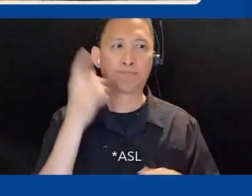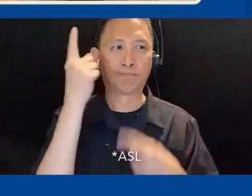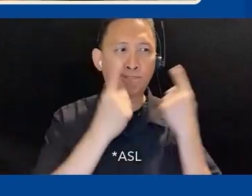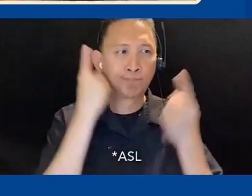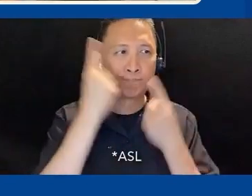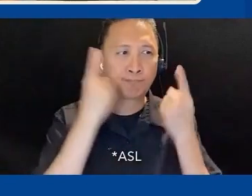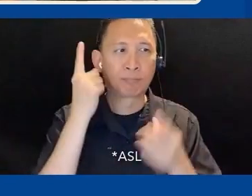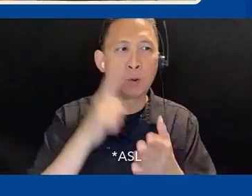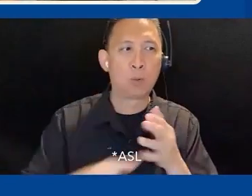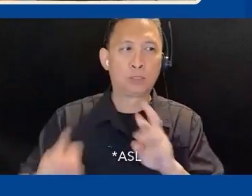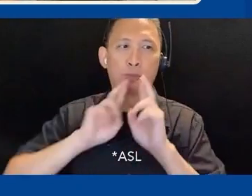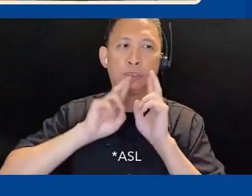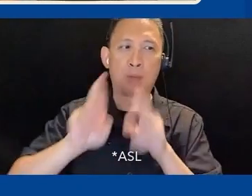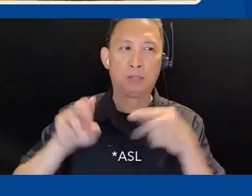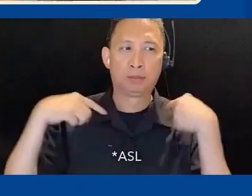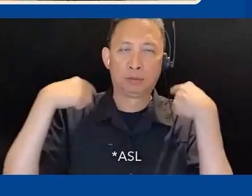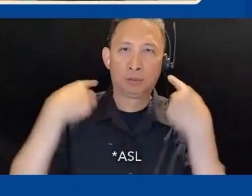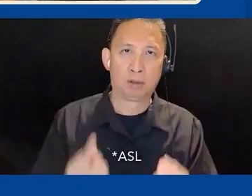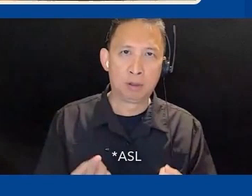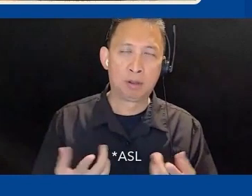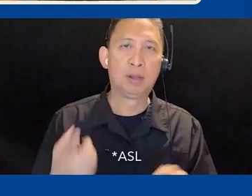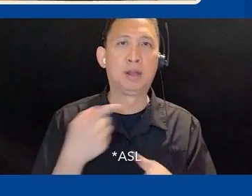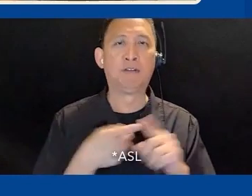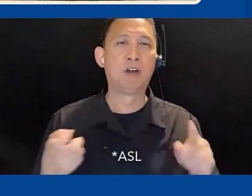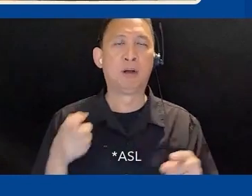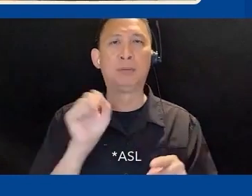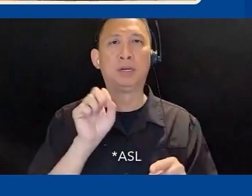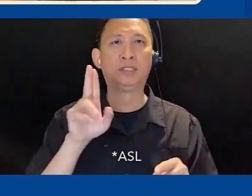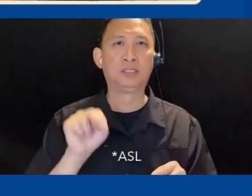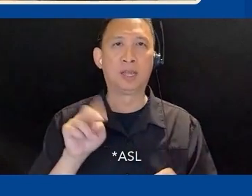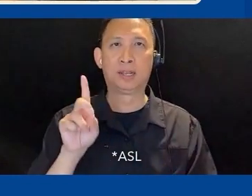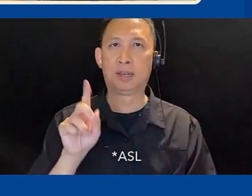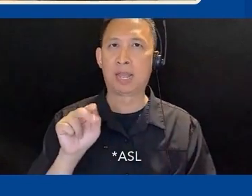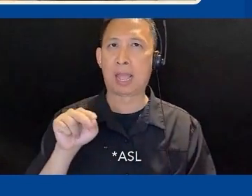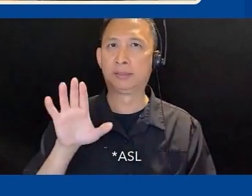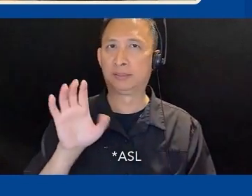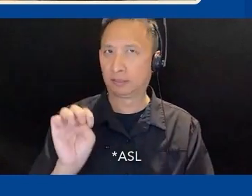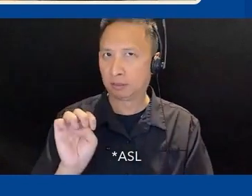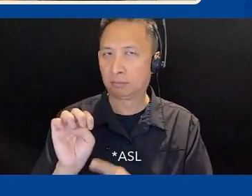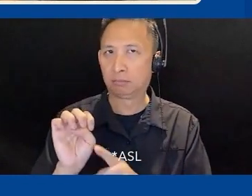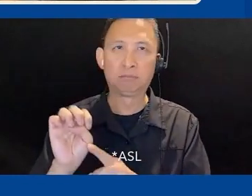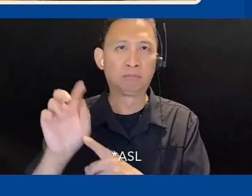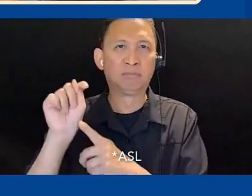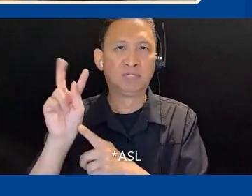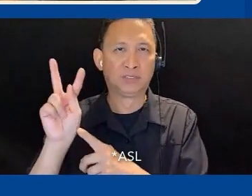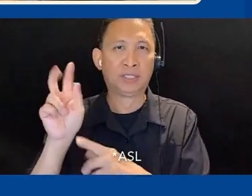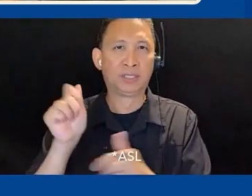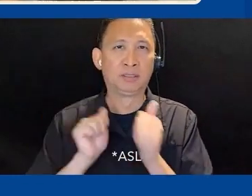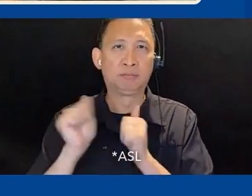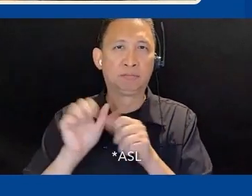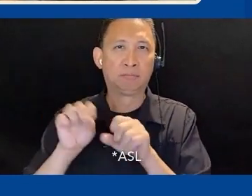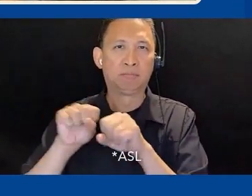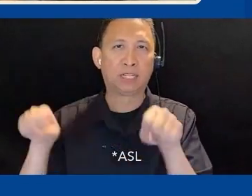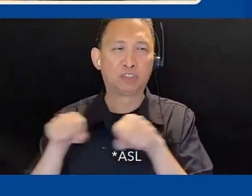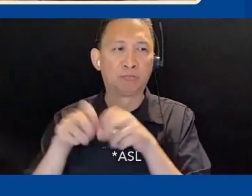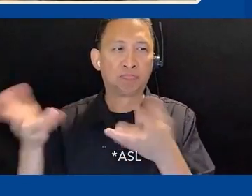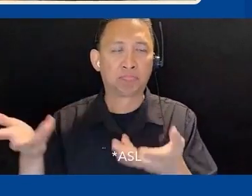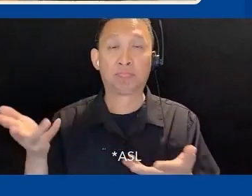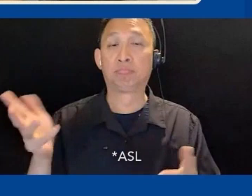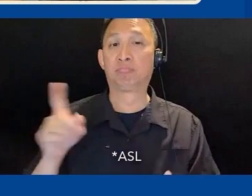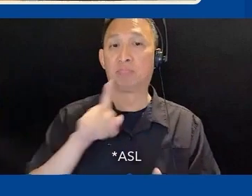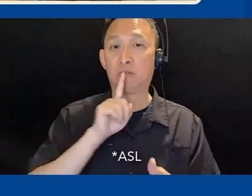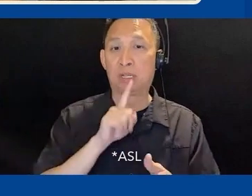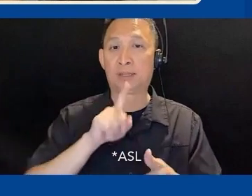response has been from Sundance, from other Muslim makers, or how you're reflecting on this aftermath now? Maybe Sami, do you want to start us